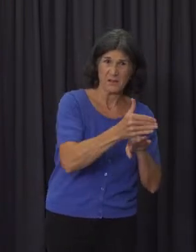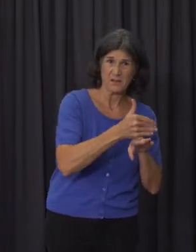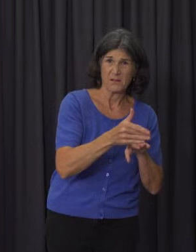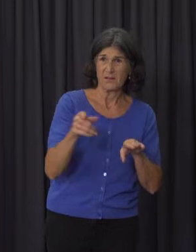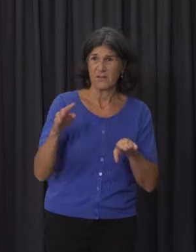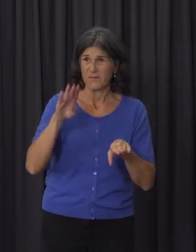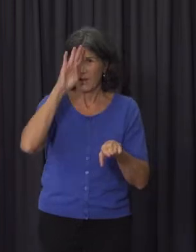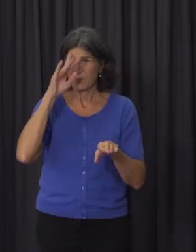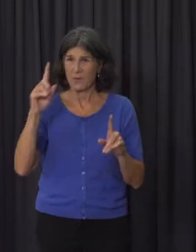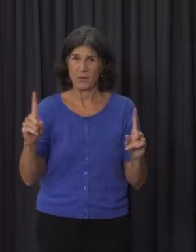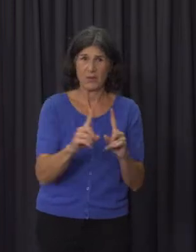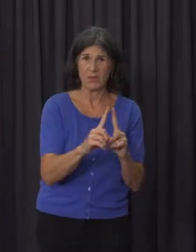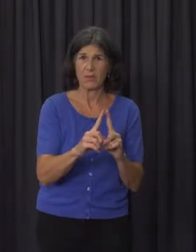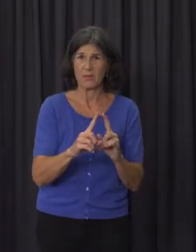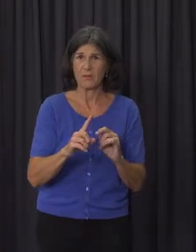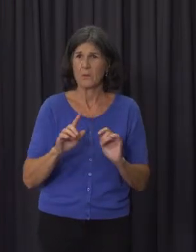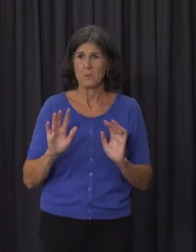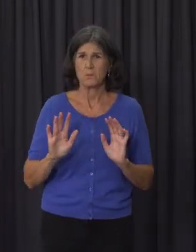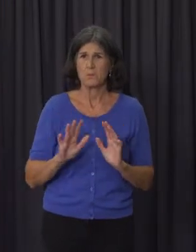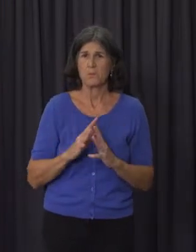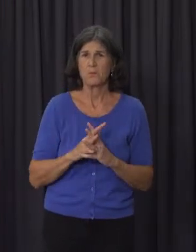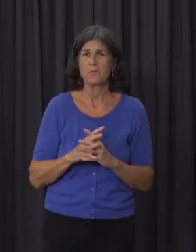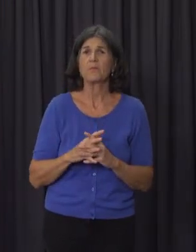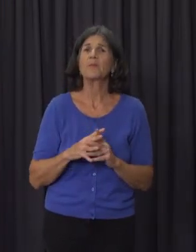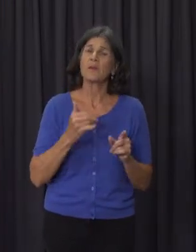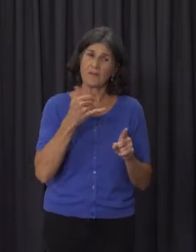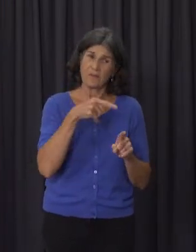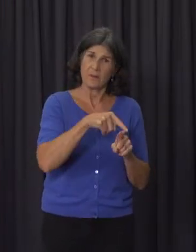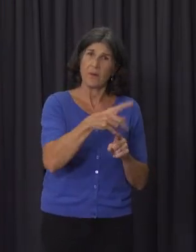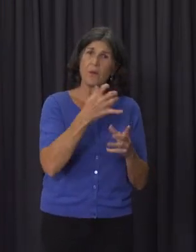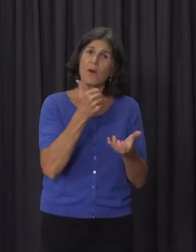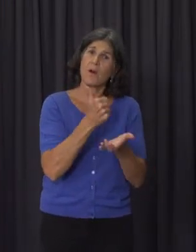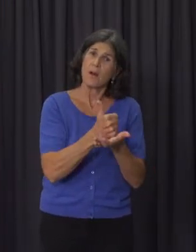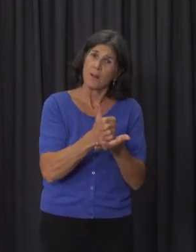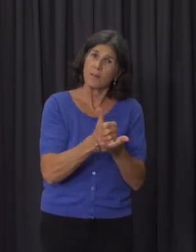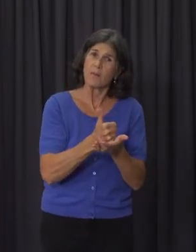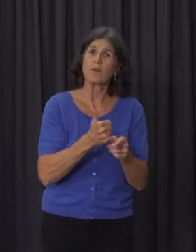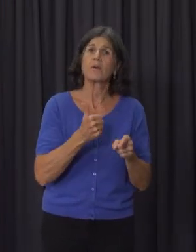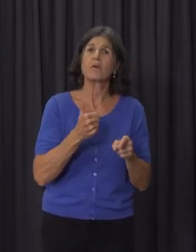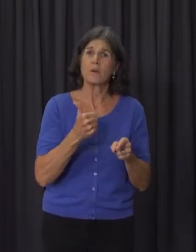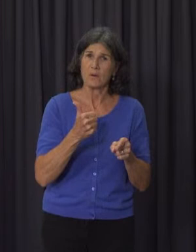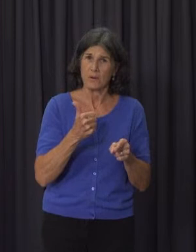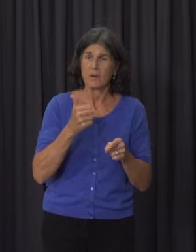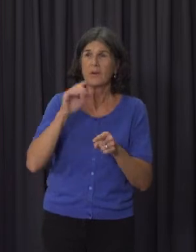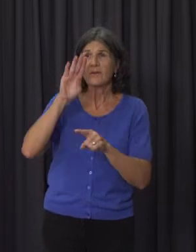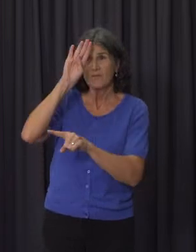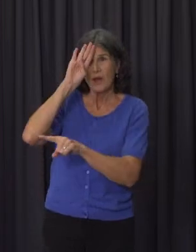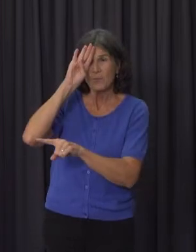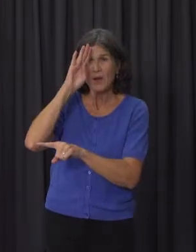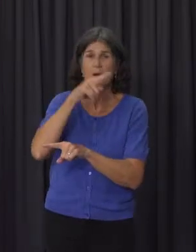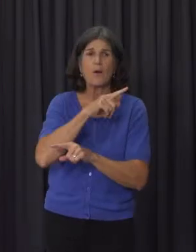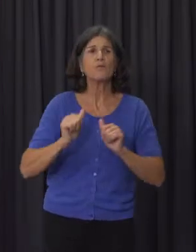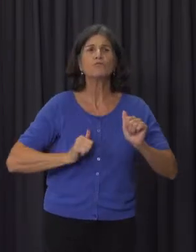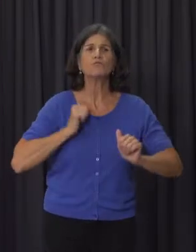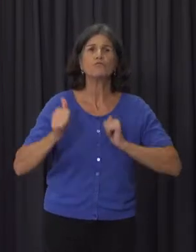support the firefighter response to please talk to their local authorities first before they do so to ensure they can do it as safely as possible.